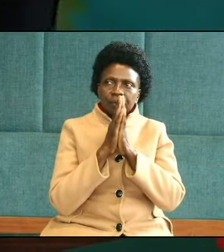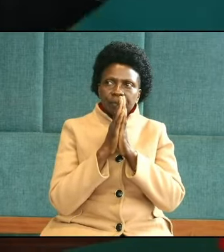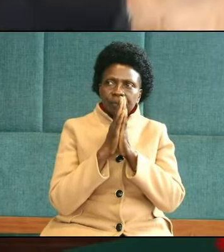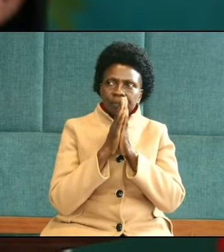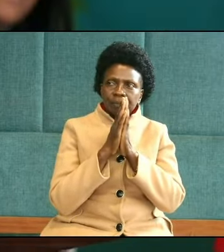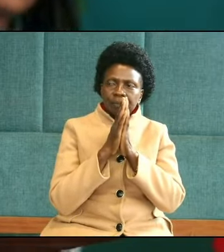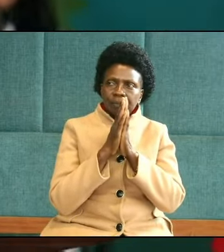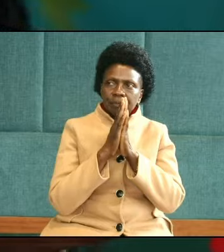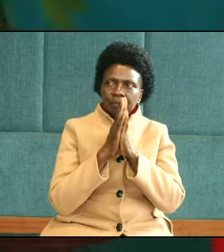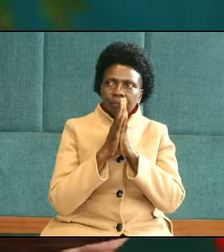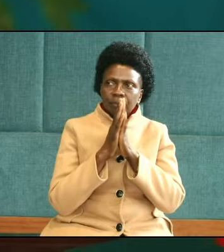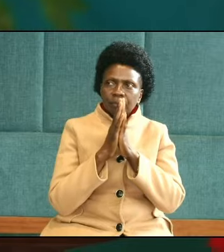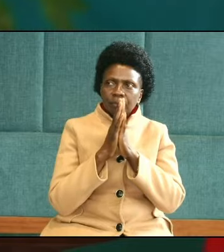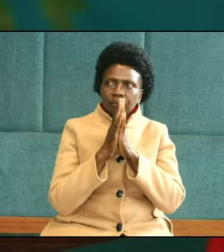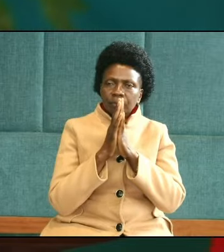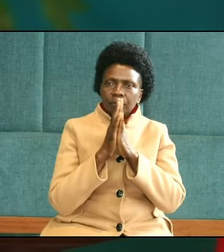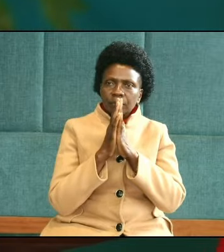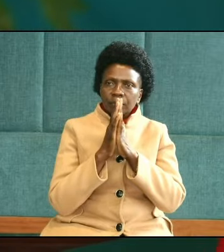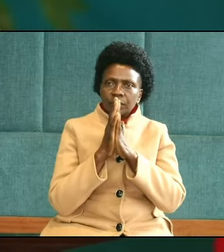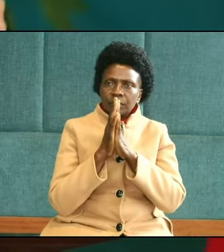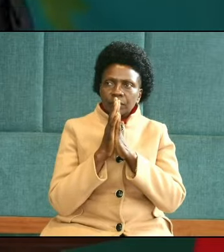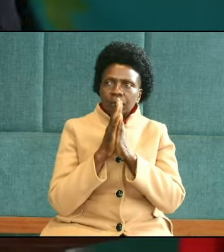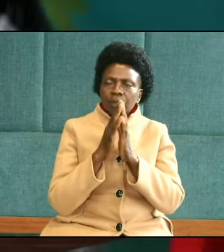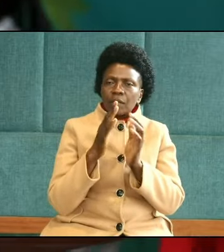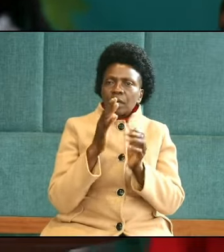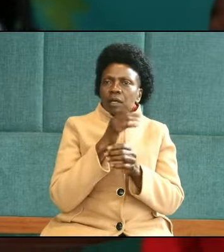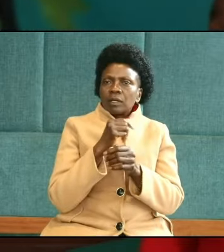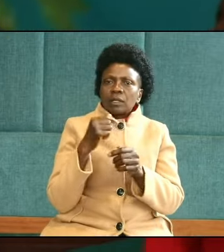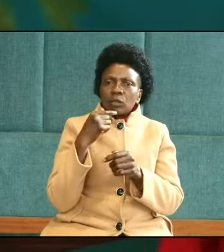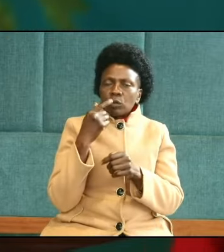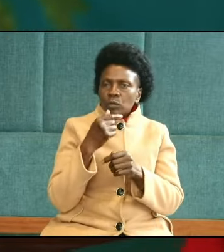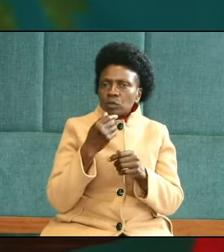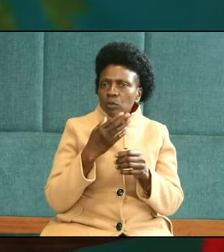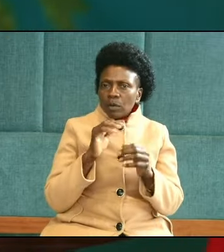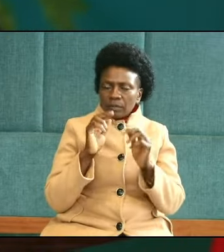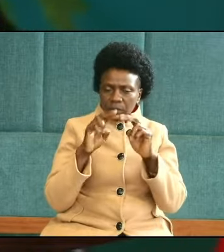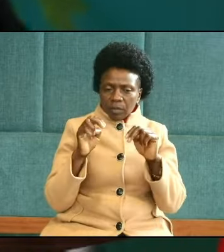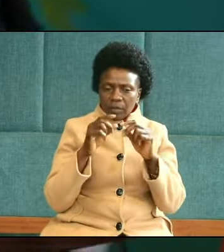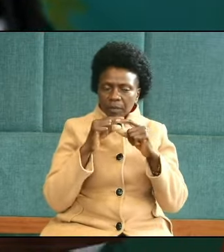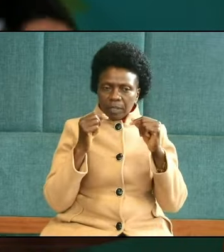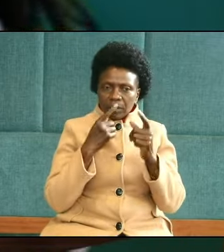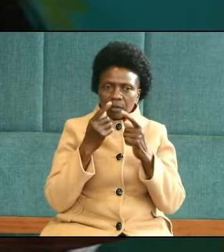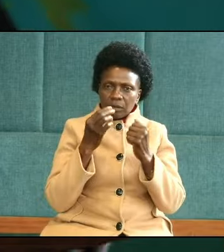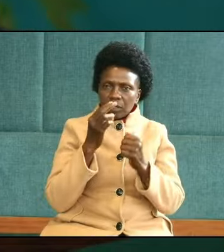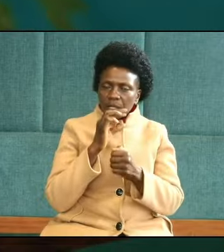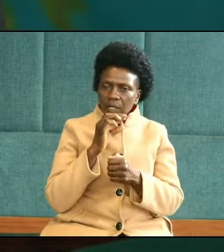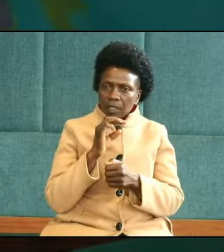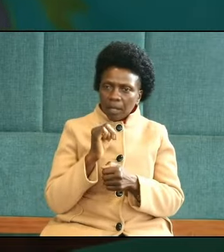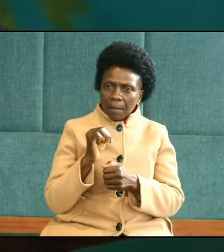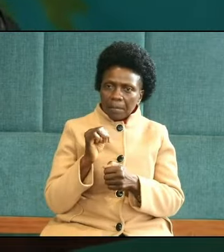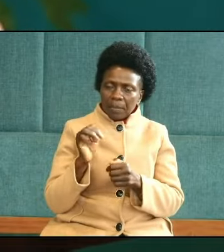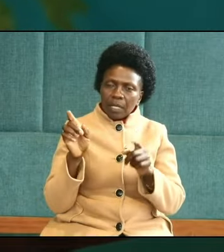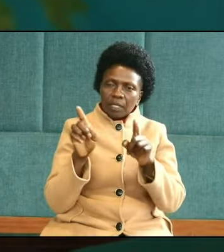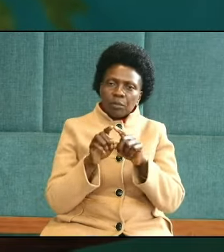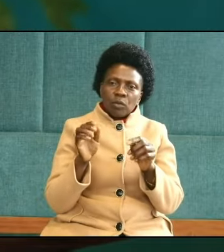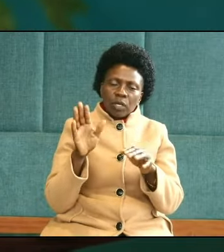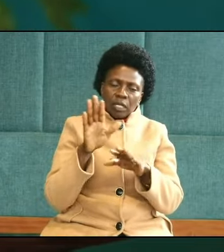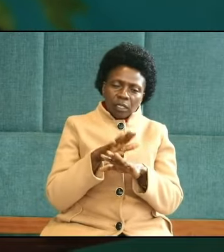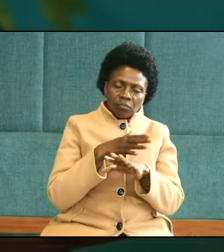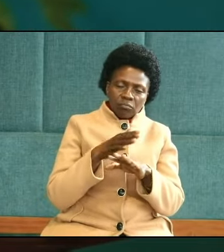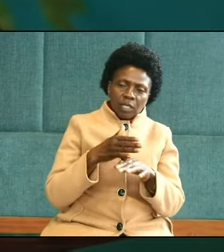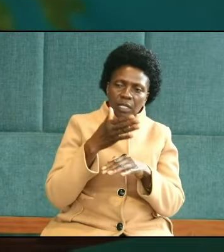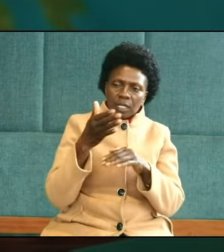and have signed up with our pastors and talked with them, come up front as we sing the next stanza with our